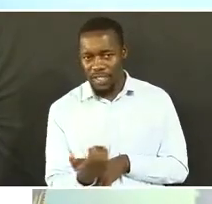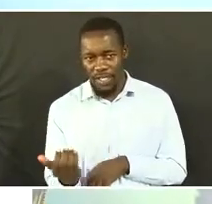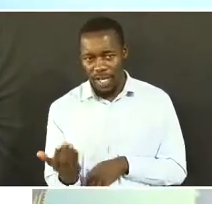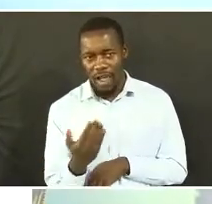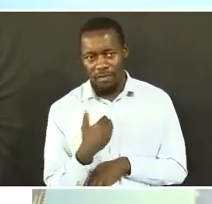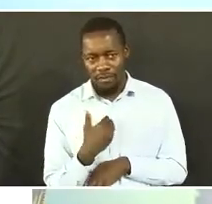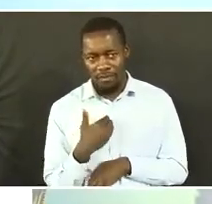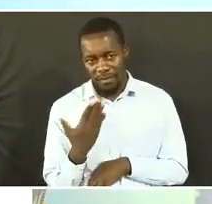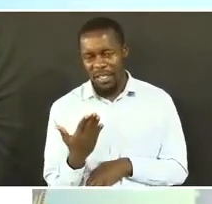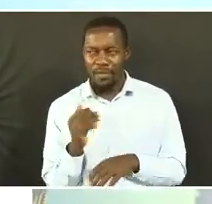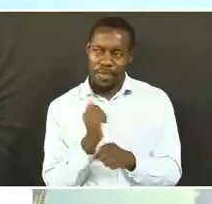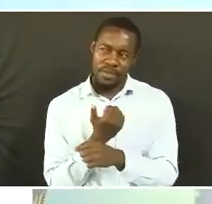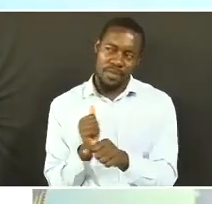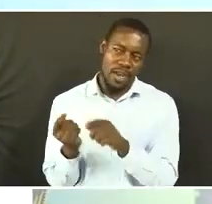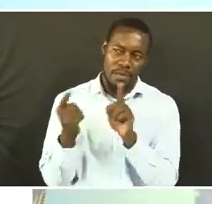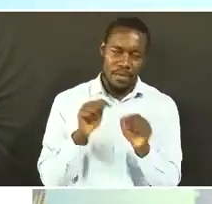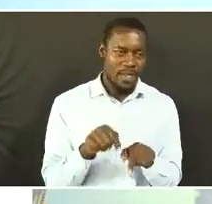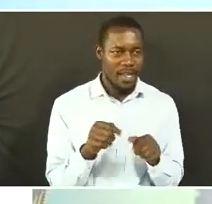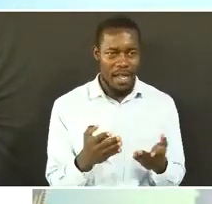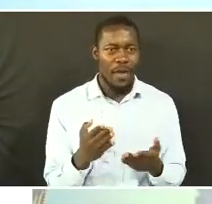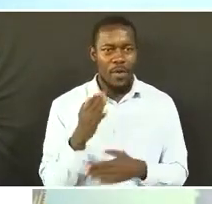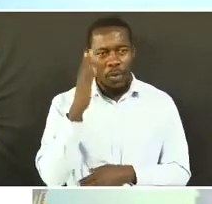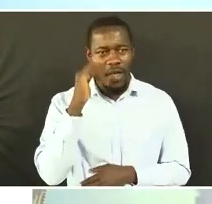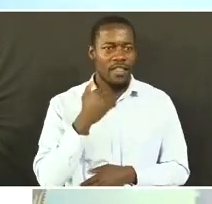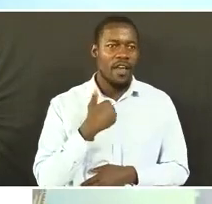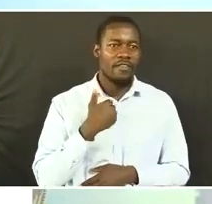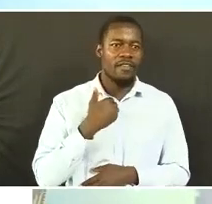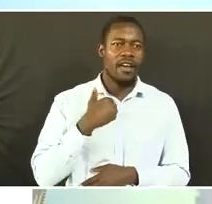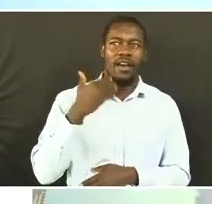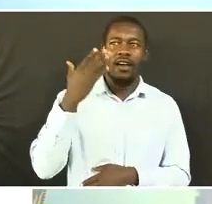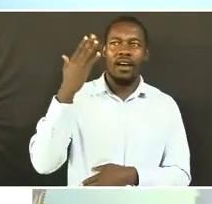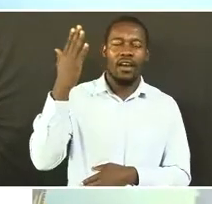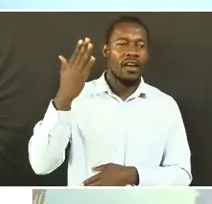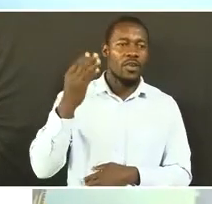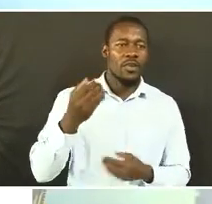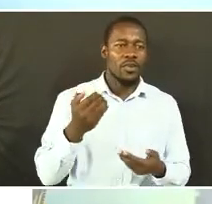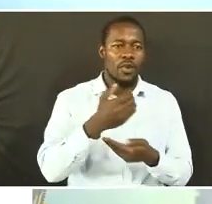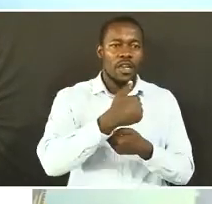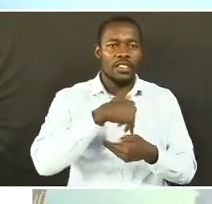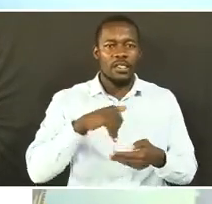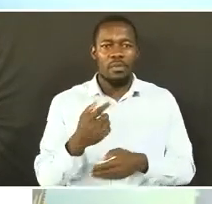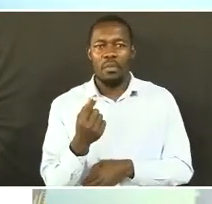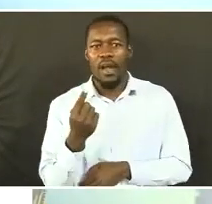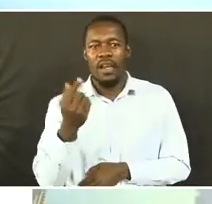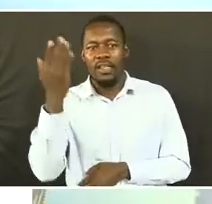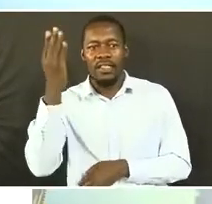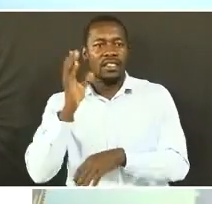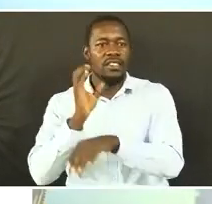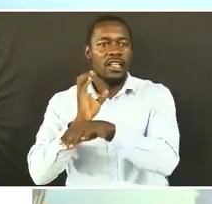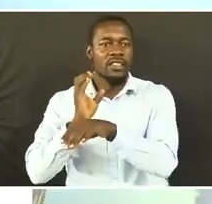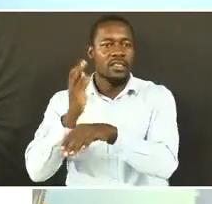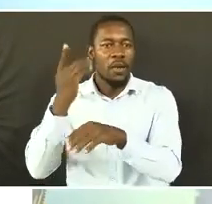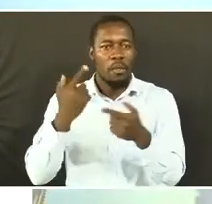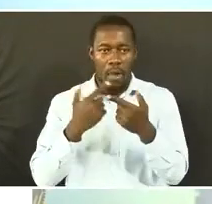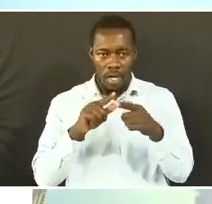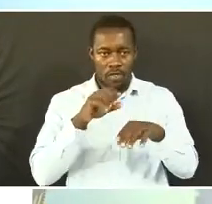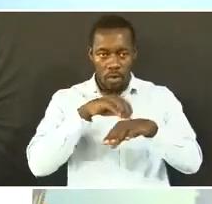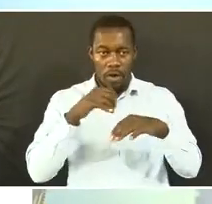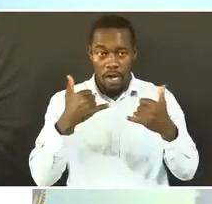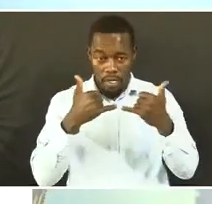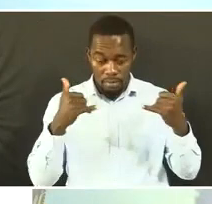Unfortunately, they were not able to make it because we are nursing an infant, but I know they are part of the online audience,